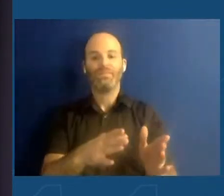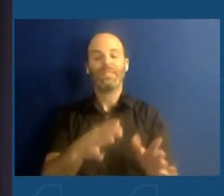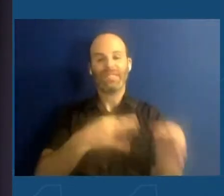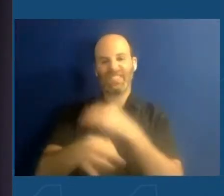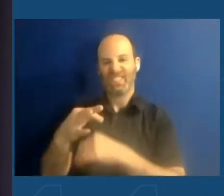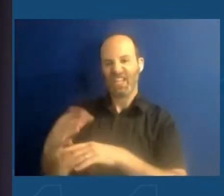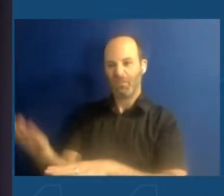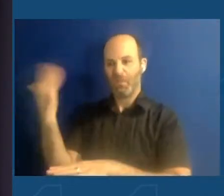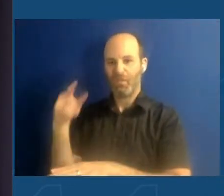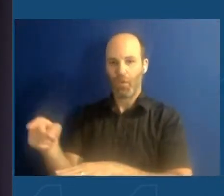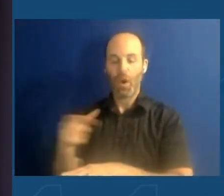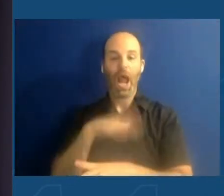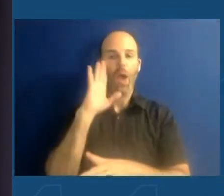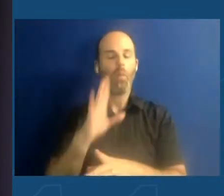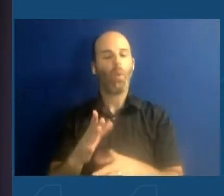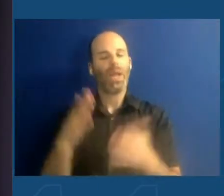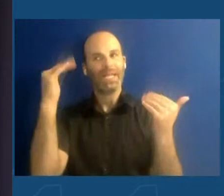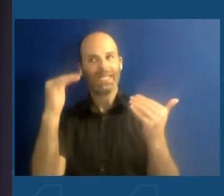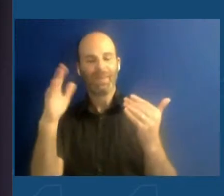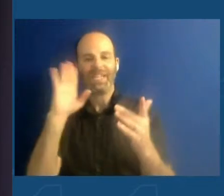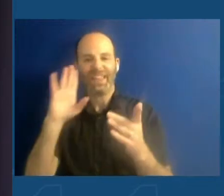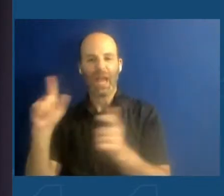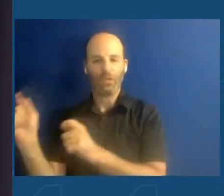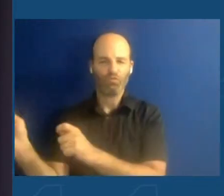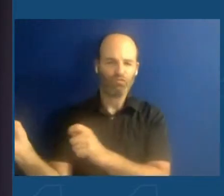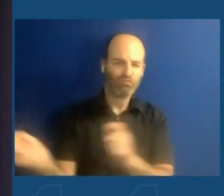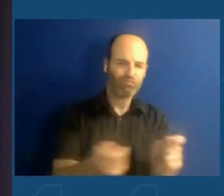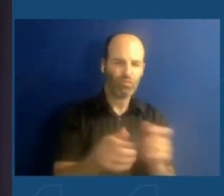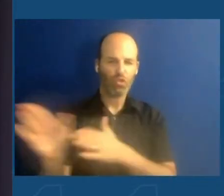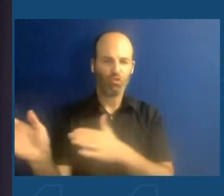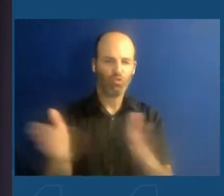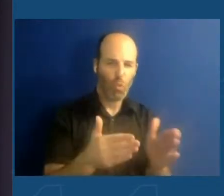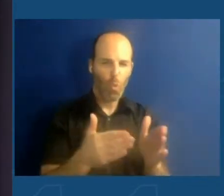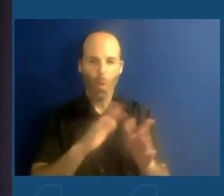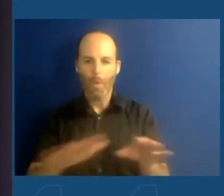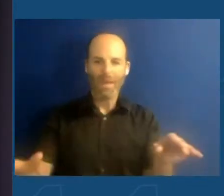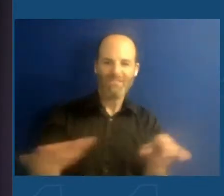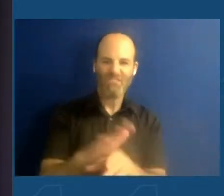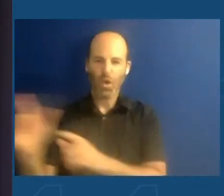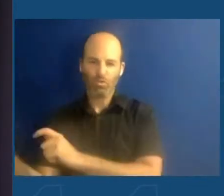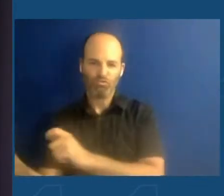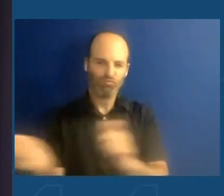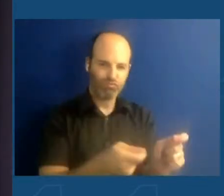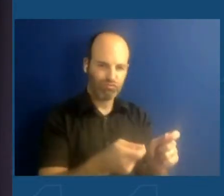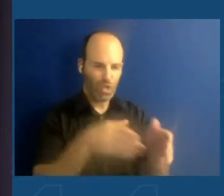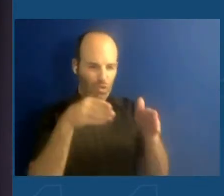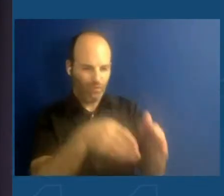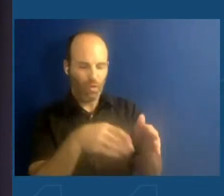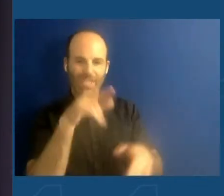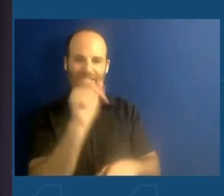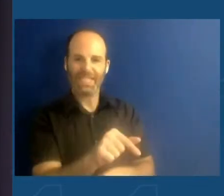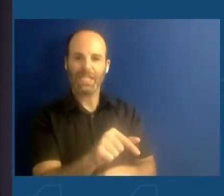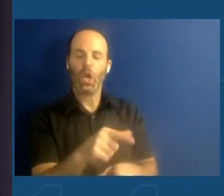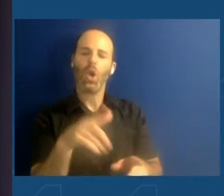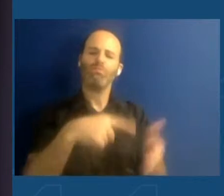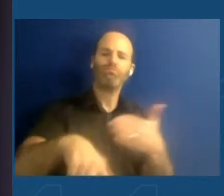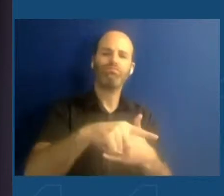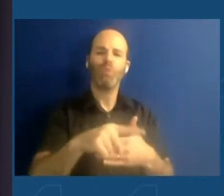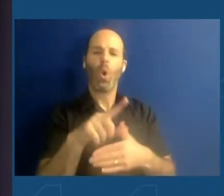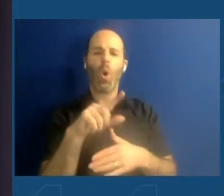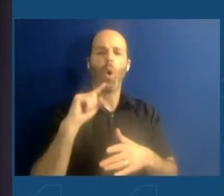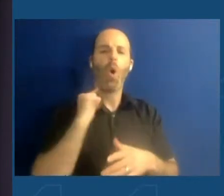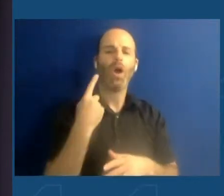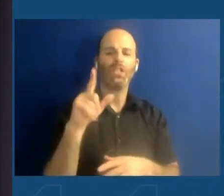that transition by a week from today, August 29th, when we will begin administering first doses